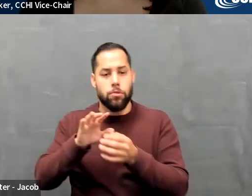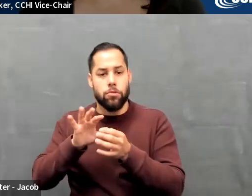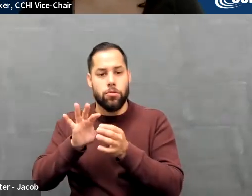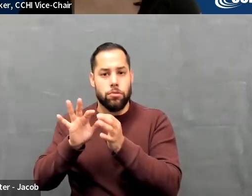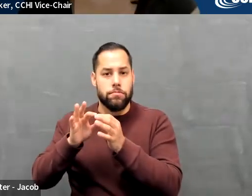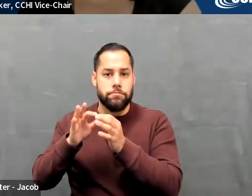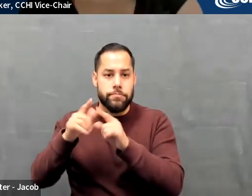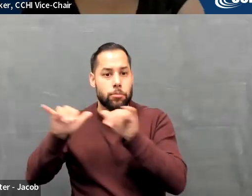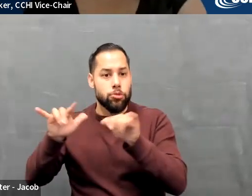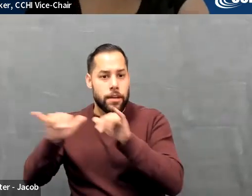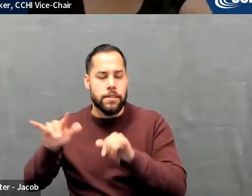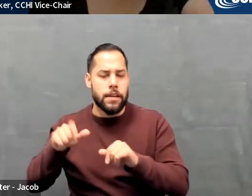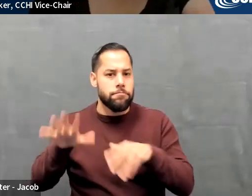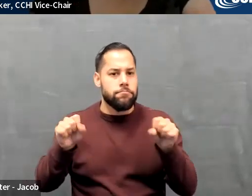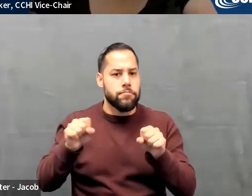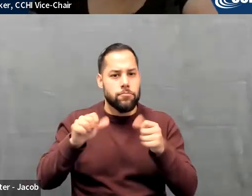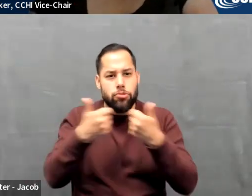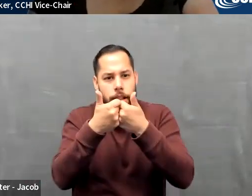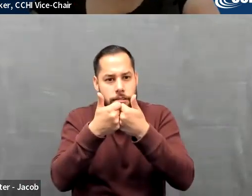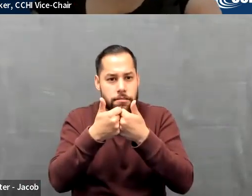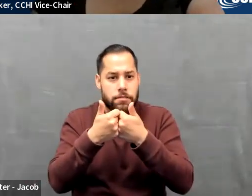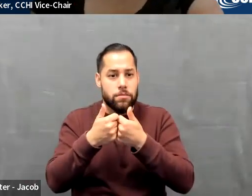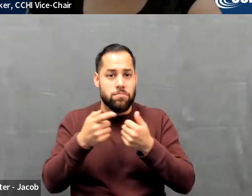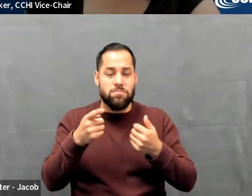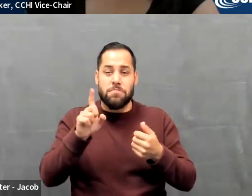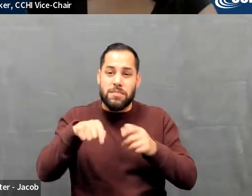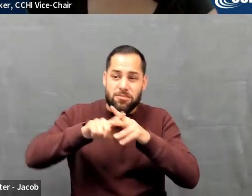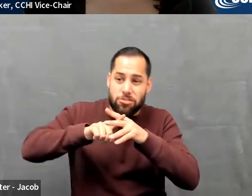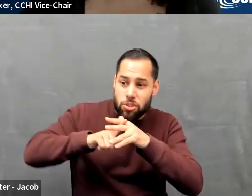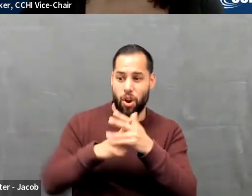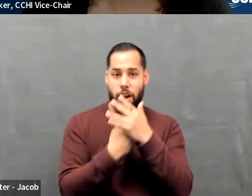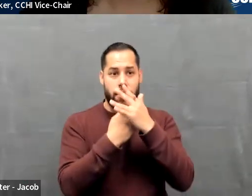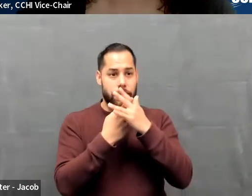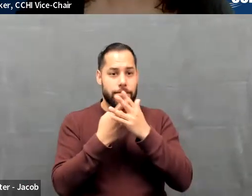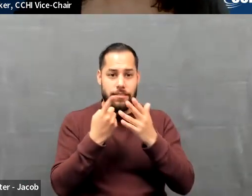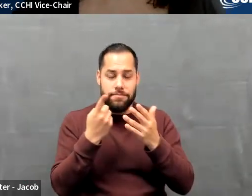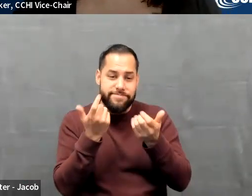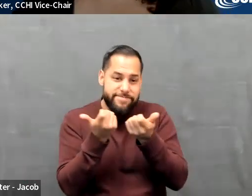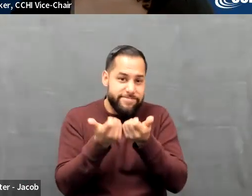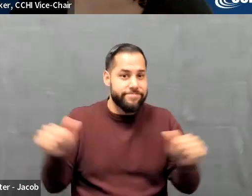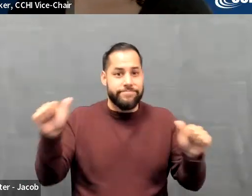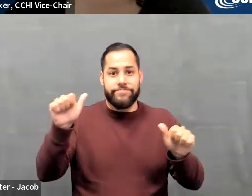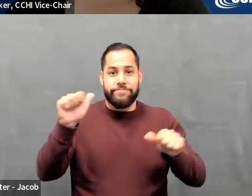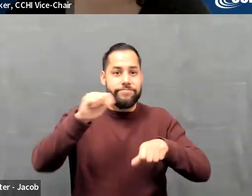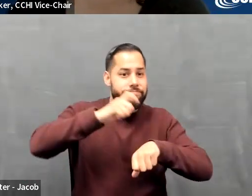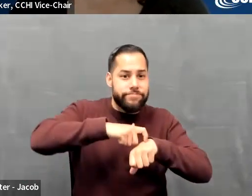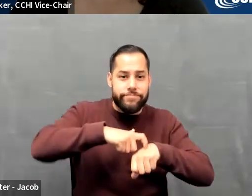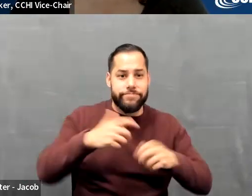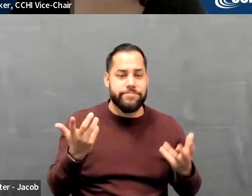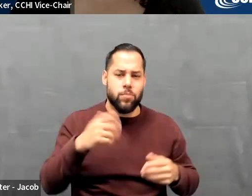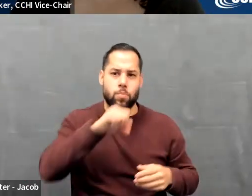take that challenge to, you got to start somewhere, right? So I love